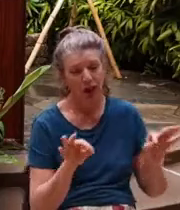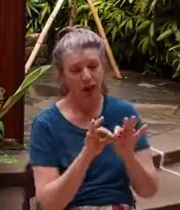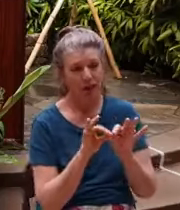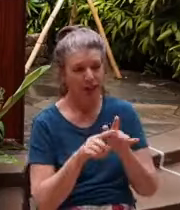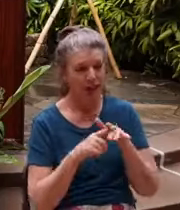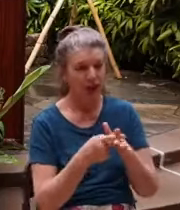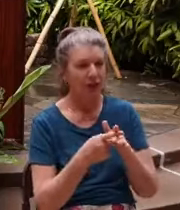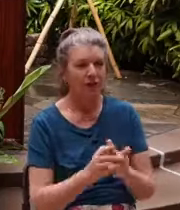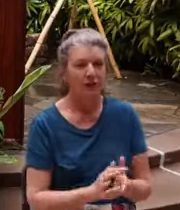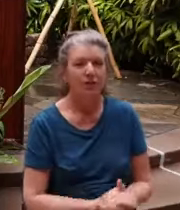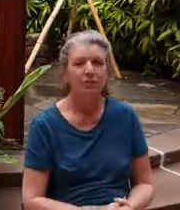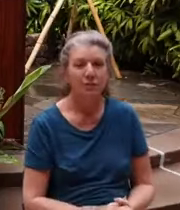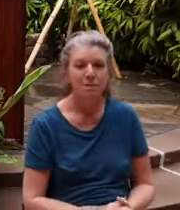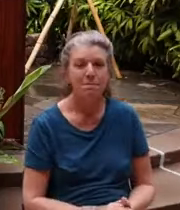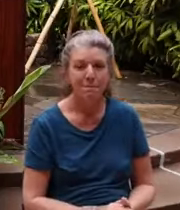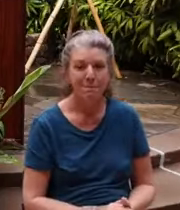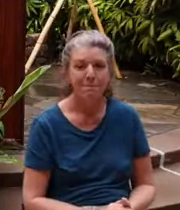initiatives.